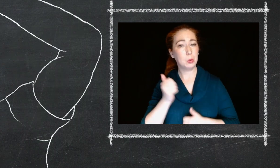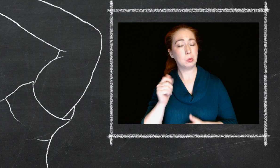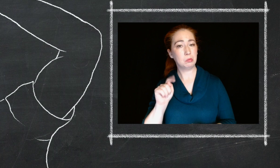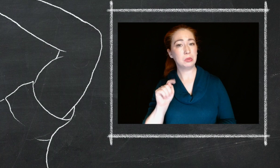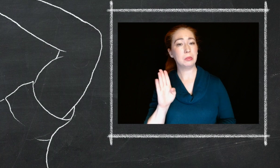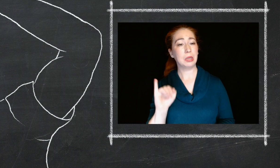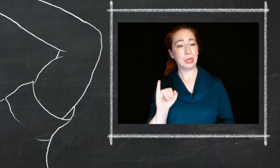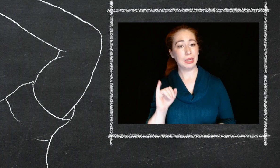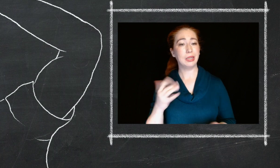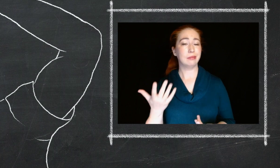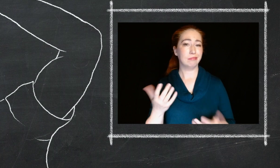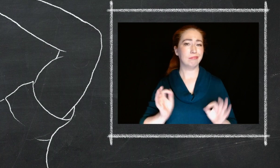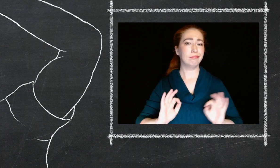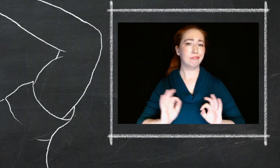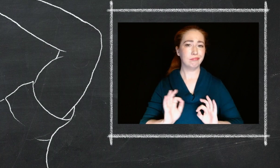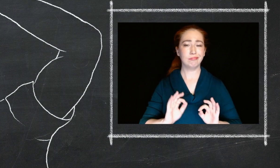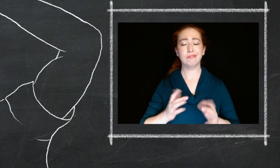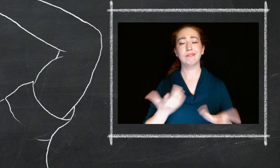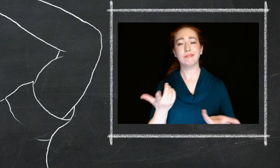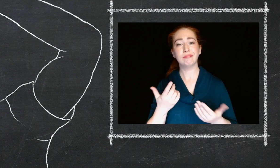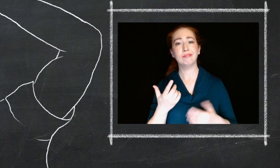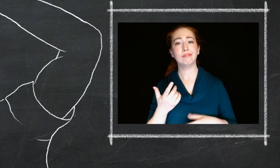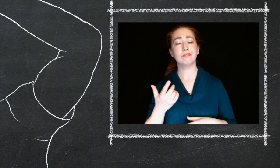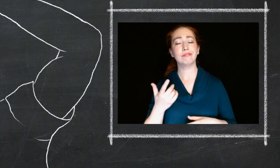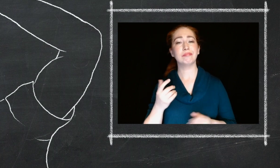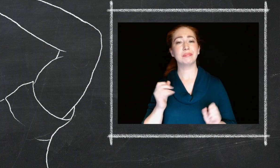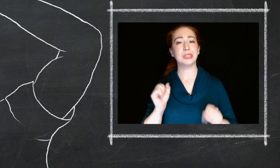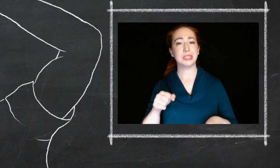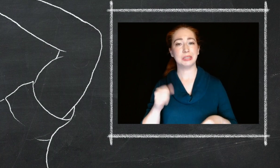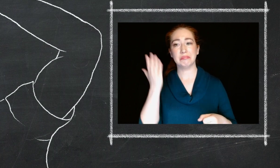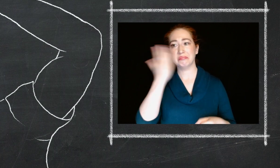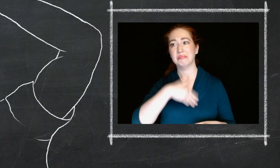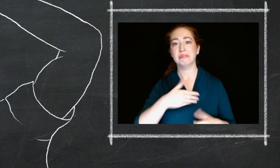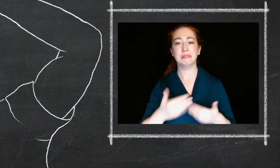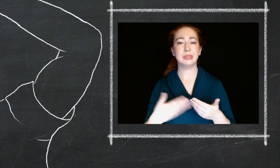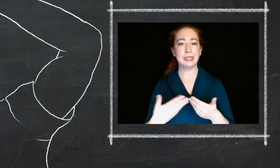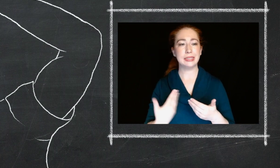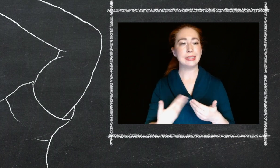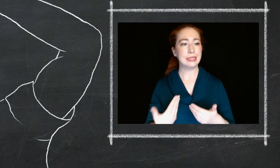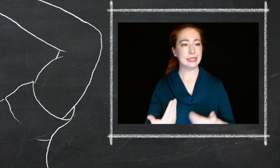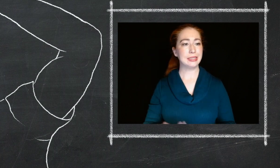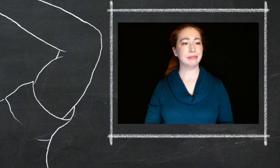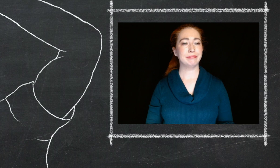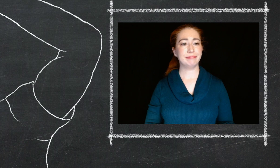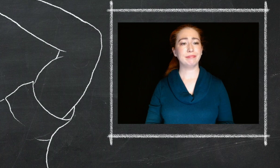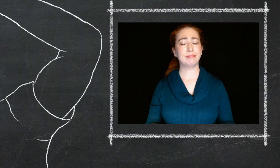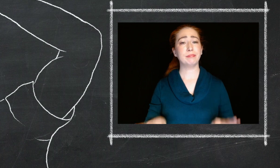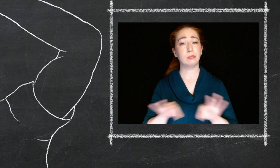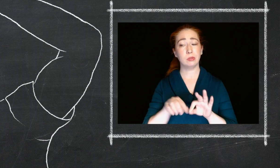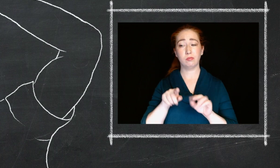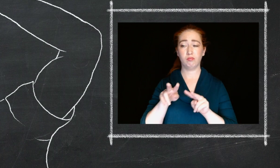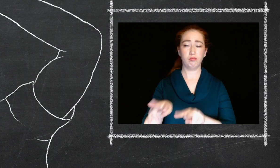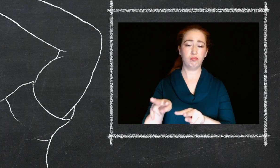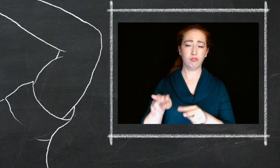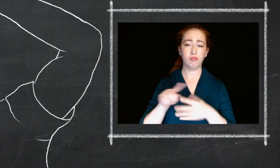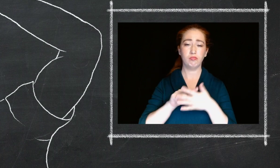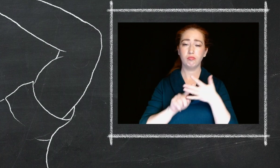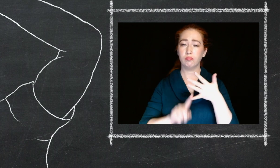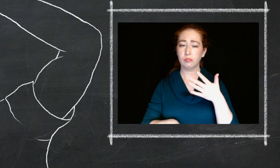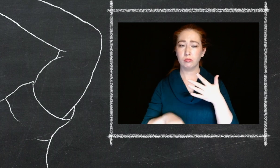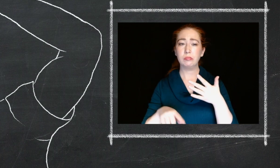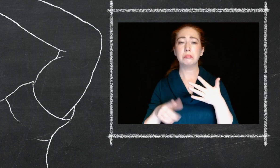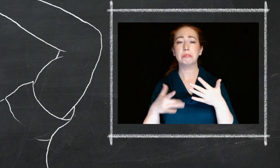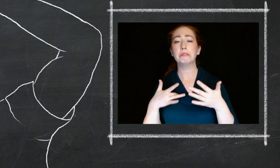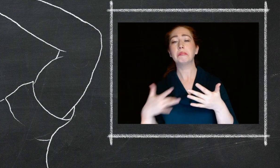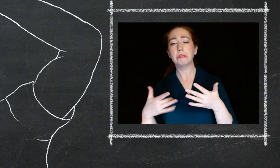However, a majority of TBIs are mild and can too easily be ignored or overlooked. It is important to look out for the